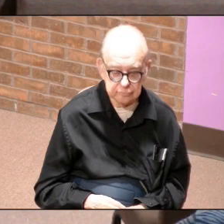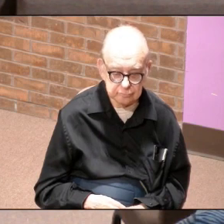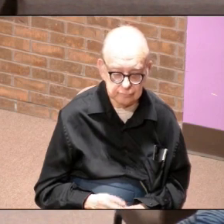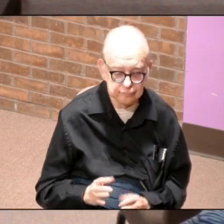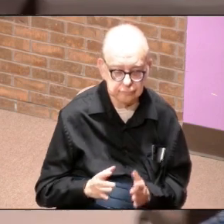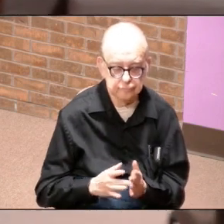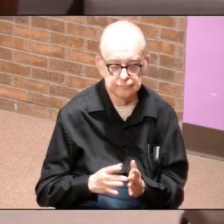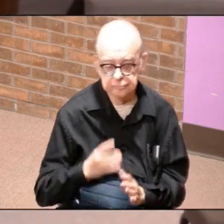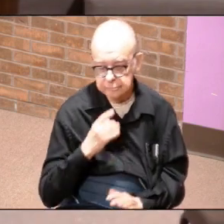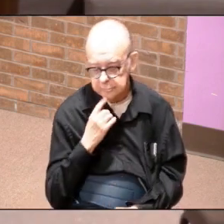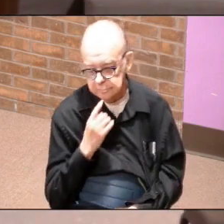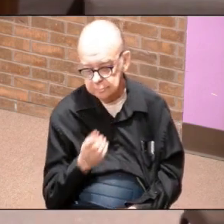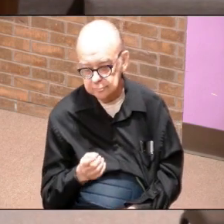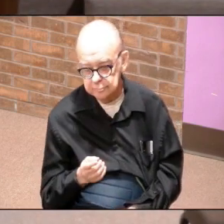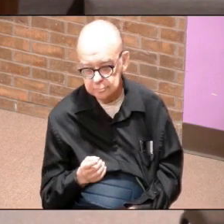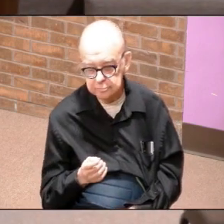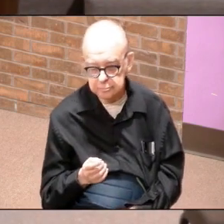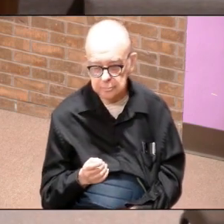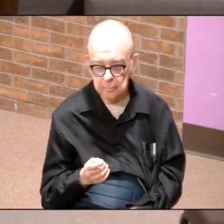Jesus said,